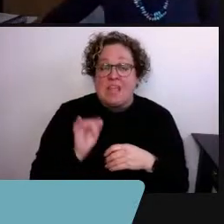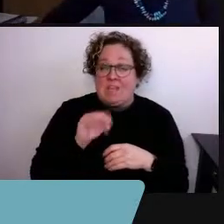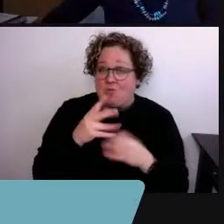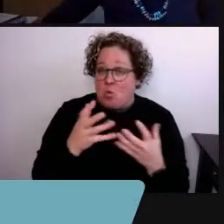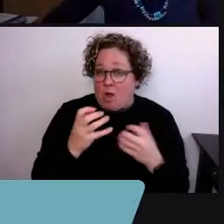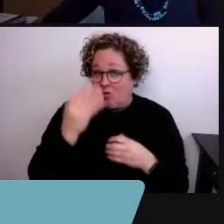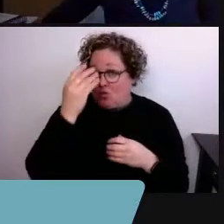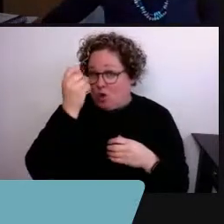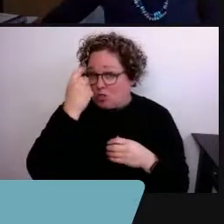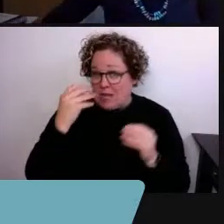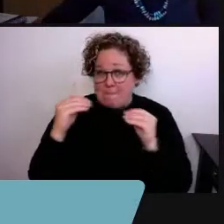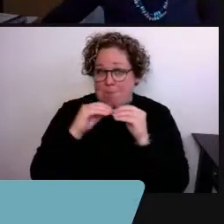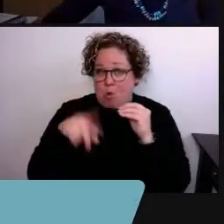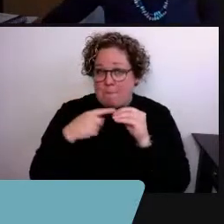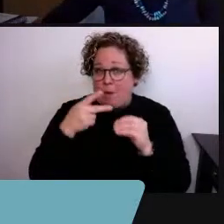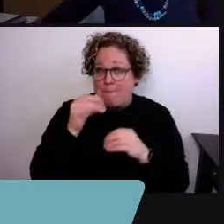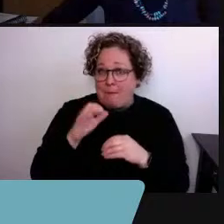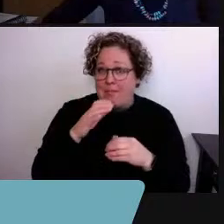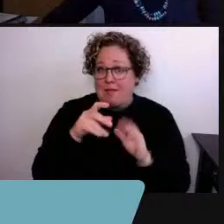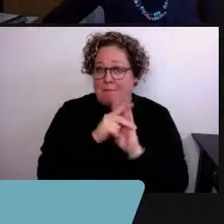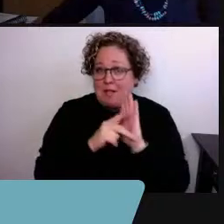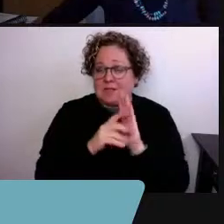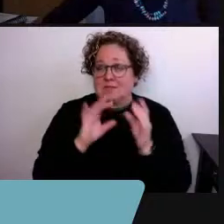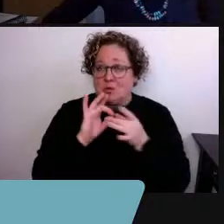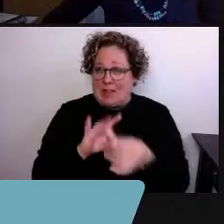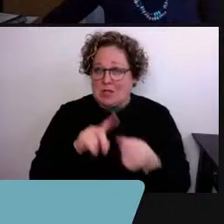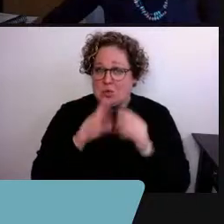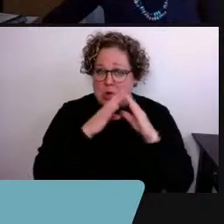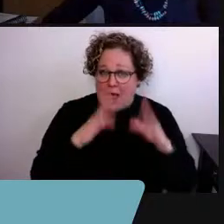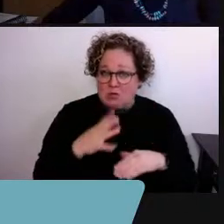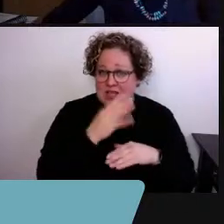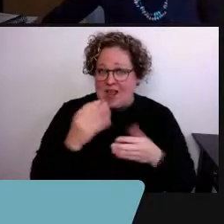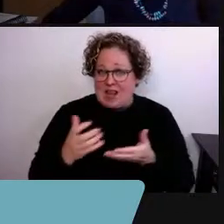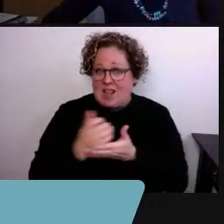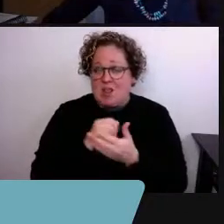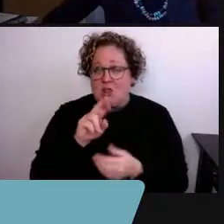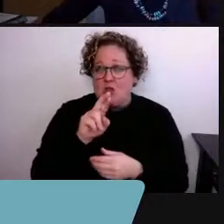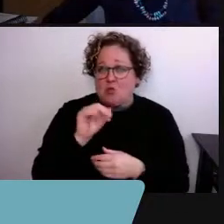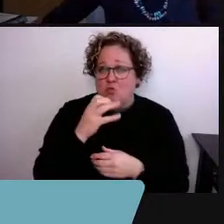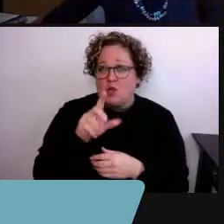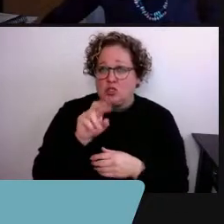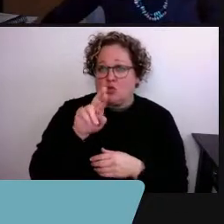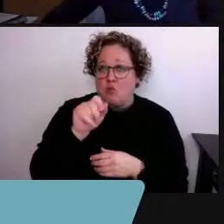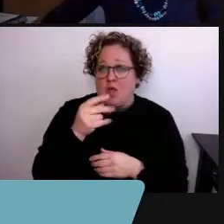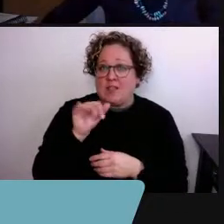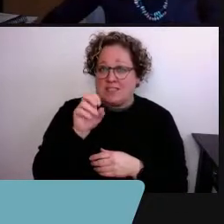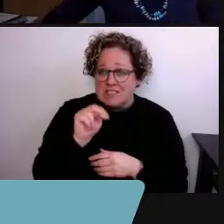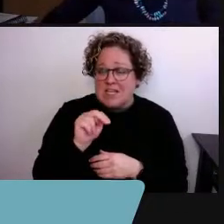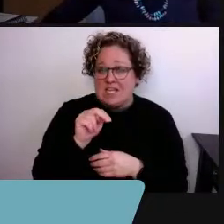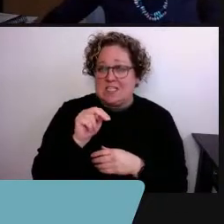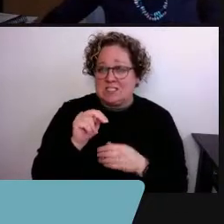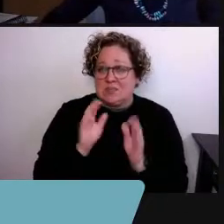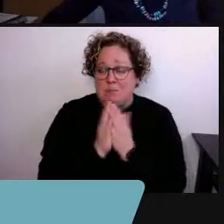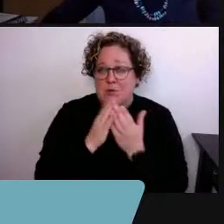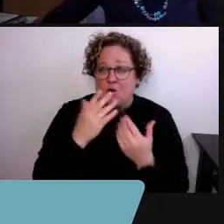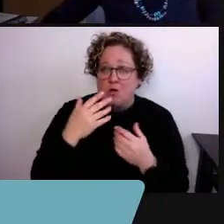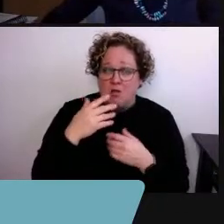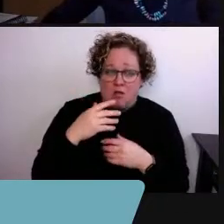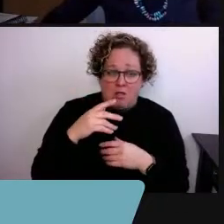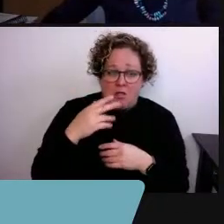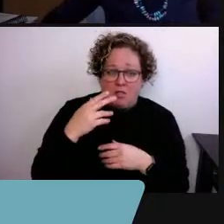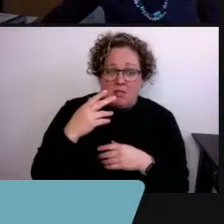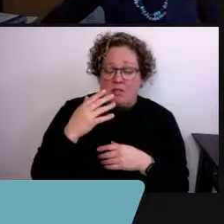more of those public policies around housing and income, Richard Rothstein's book, The Color of Law, is a great